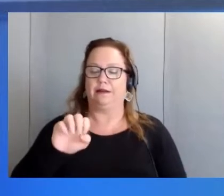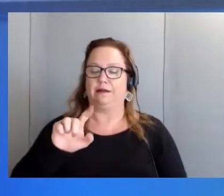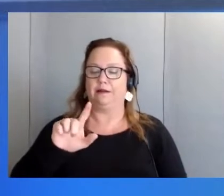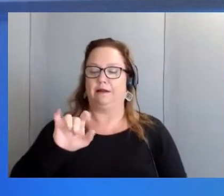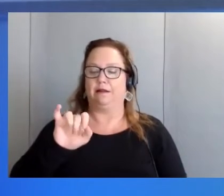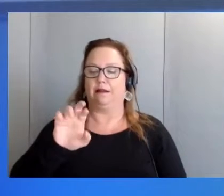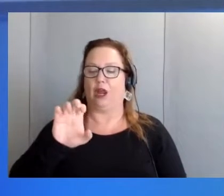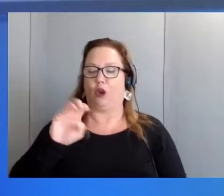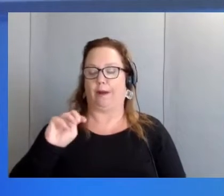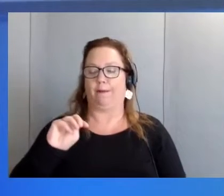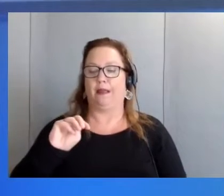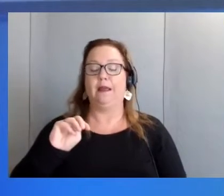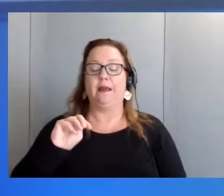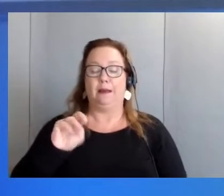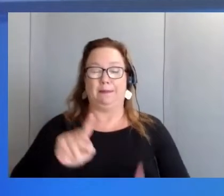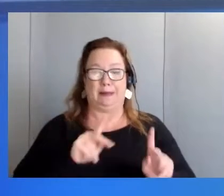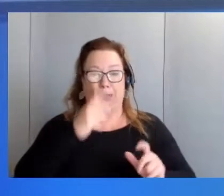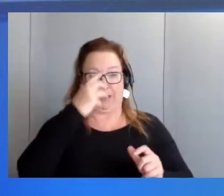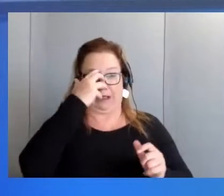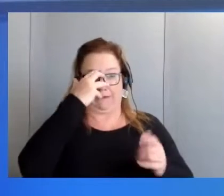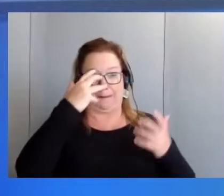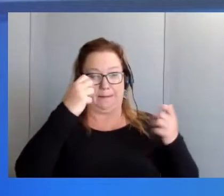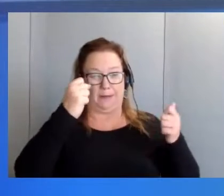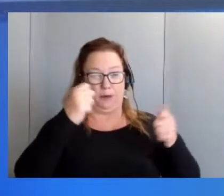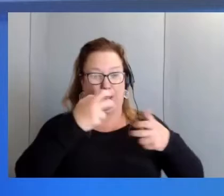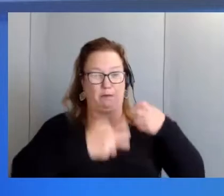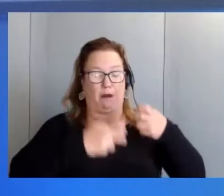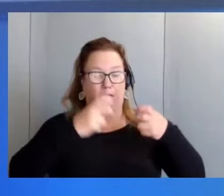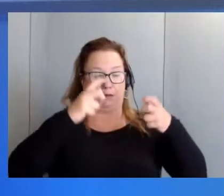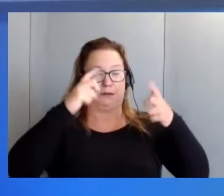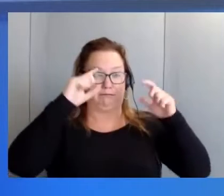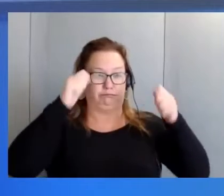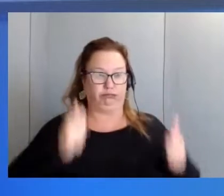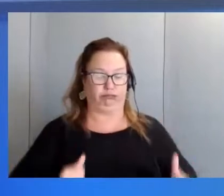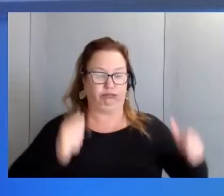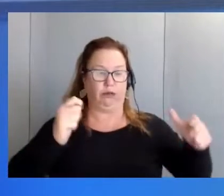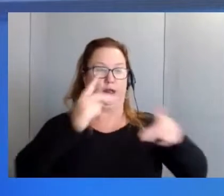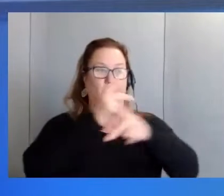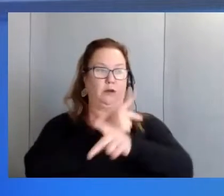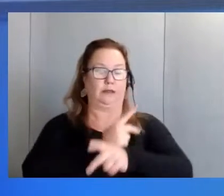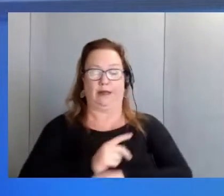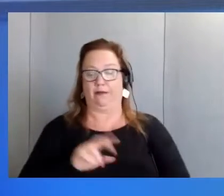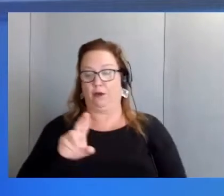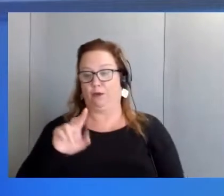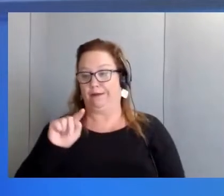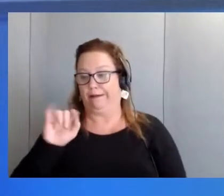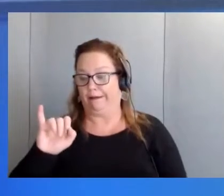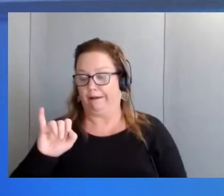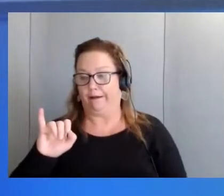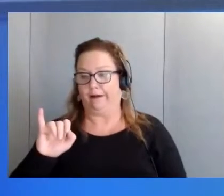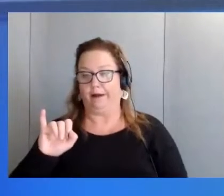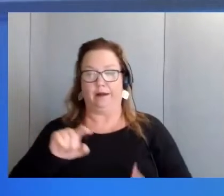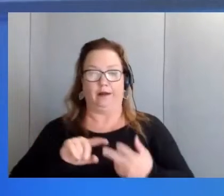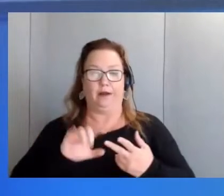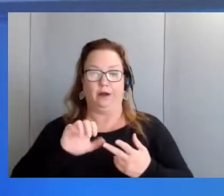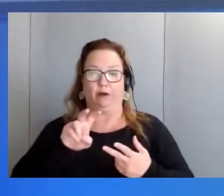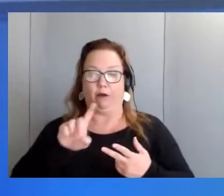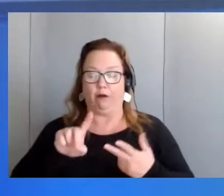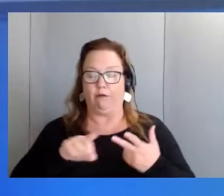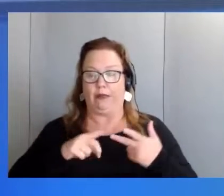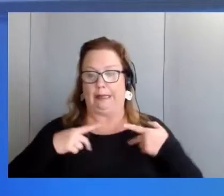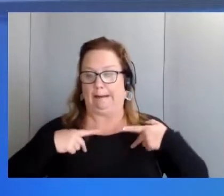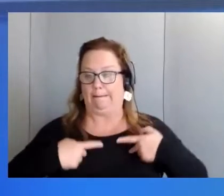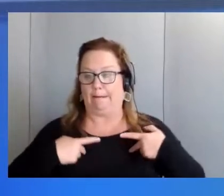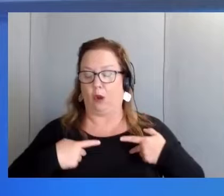little bit of memory problems can get suddenly much, much worse if they have a urinary tract infection, COVID, pneumonia, and